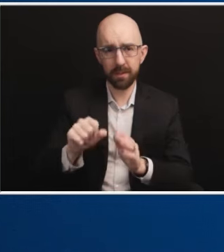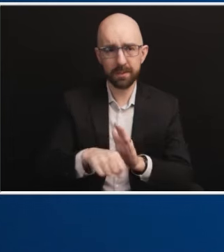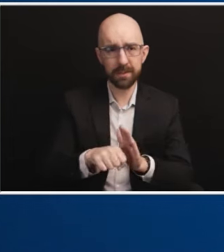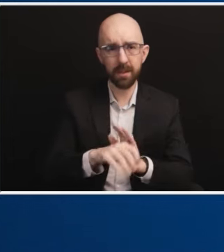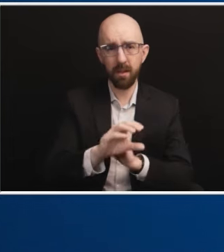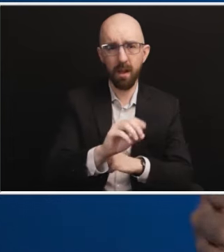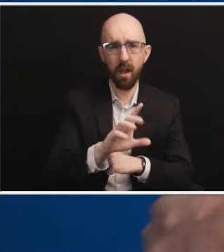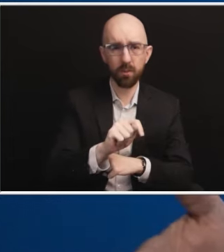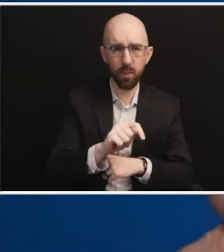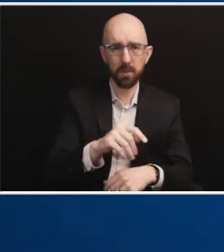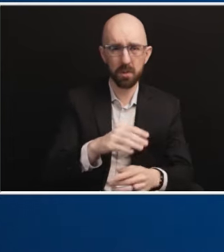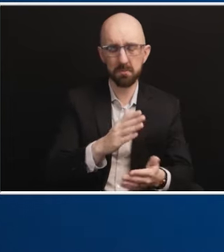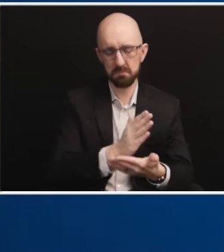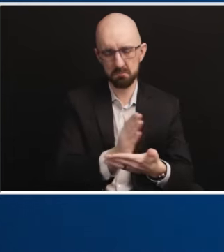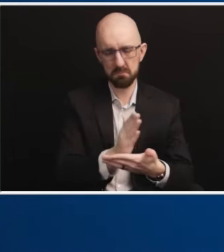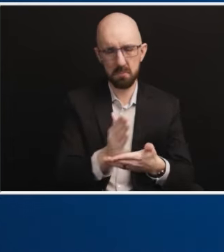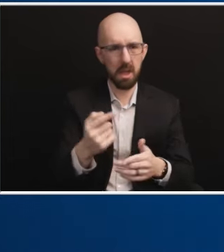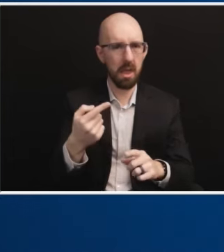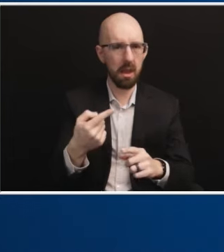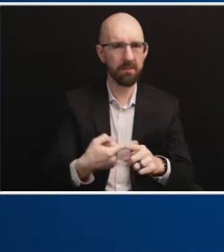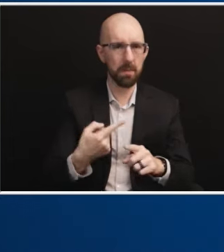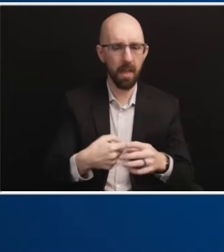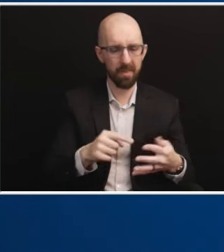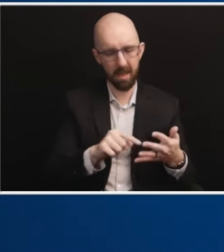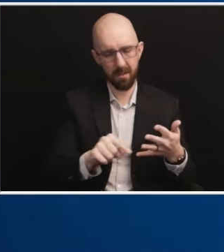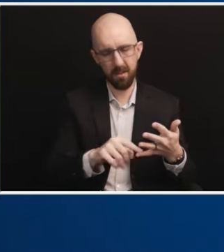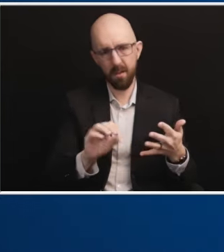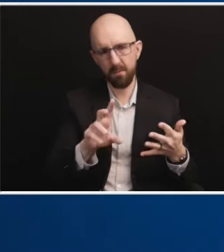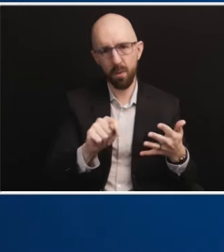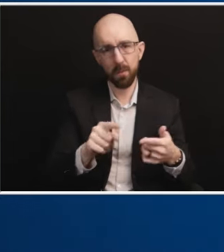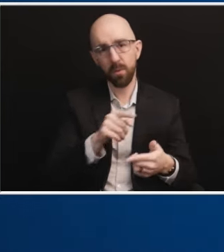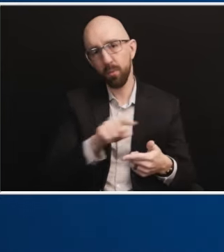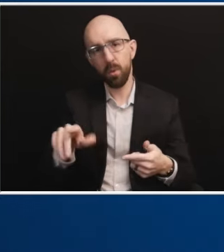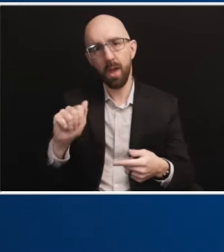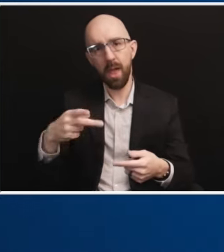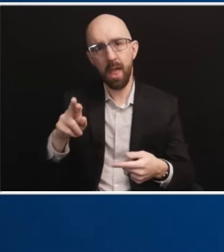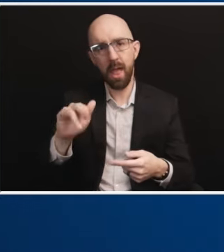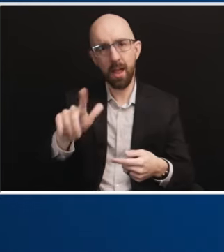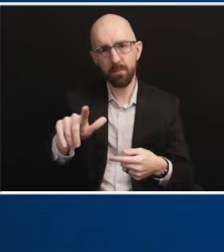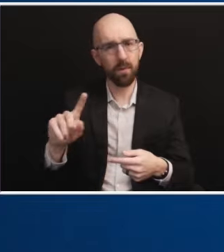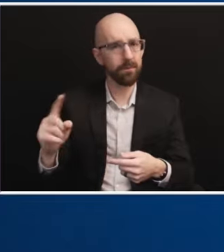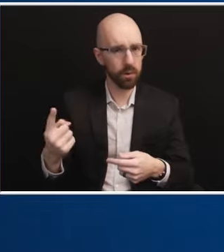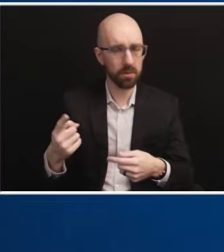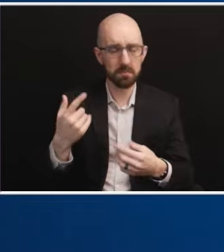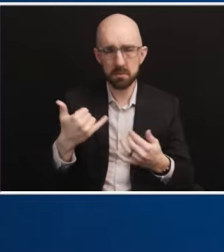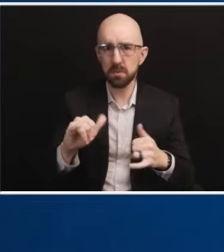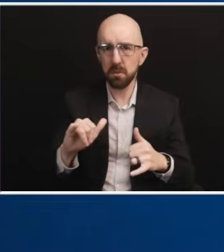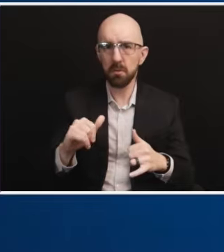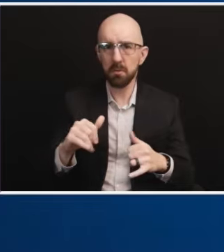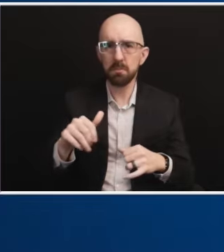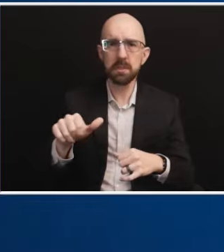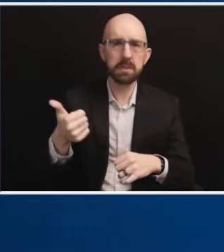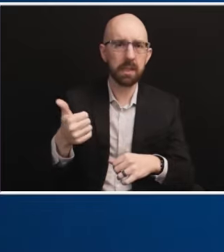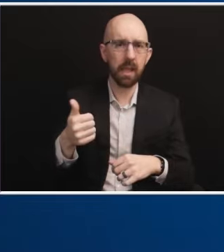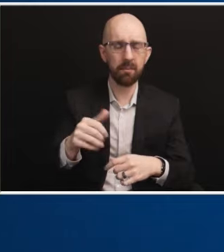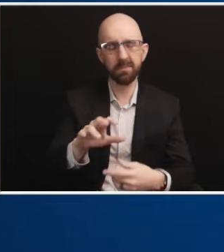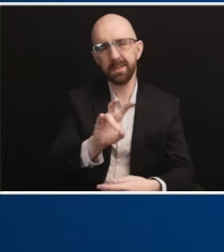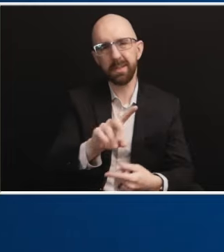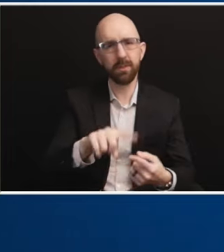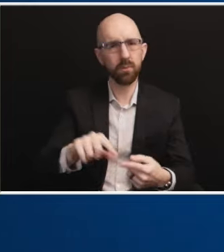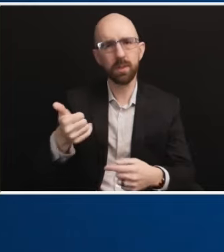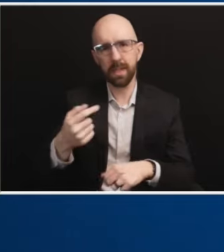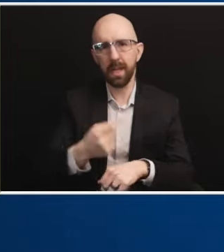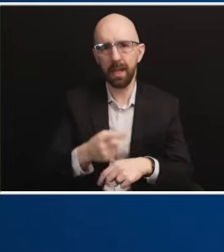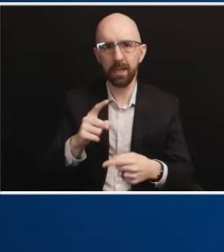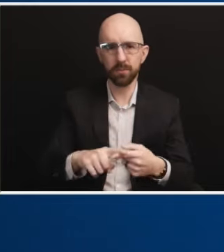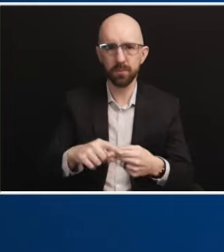period, through April 1. So there is still time to get it. It does take about, 10 days, 7-10 days to start to mount a